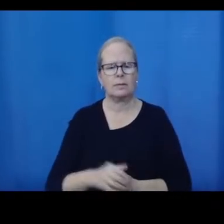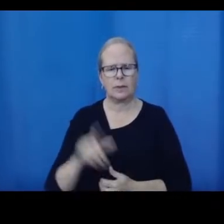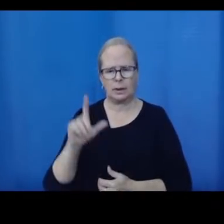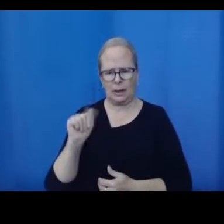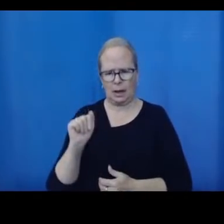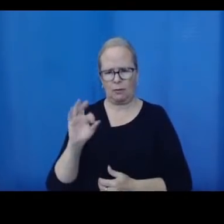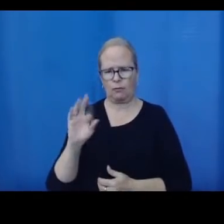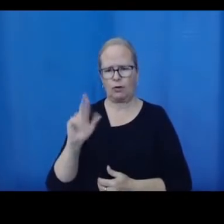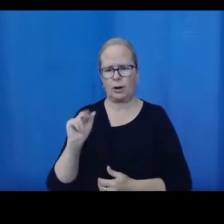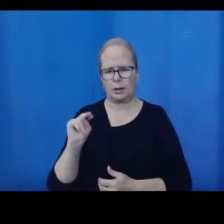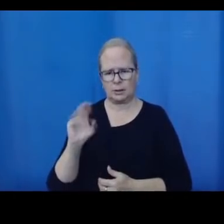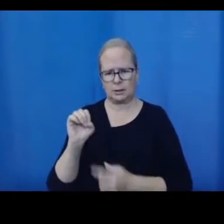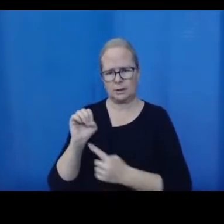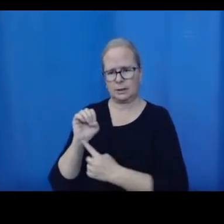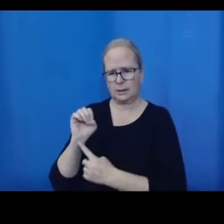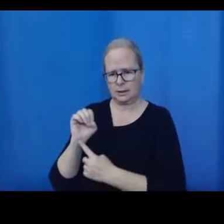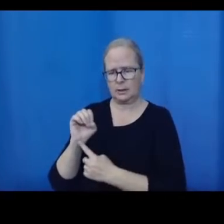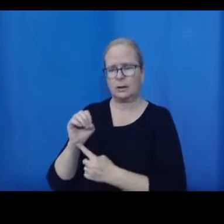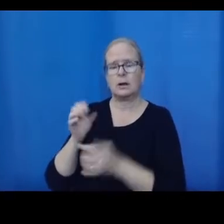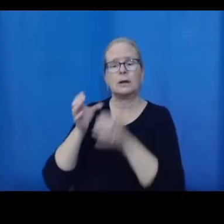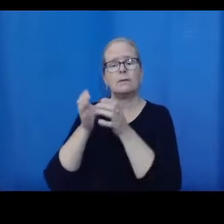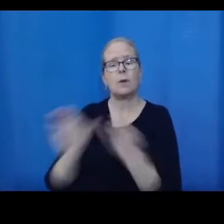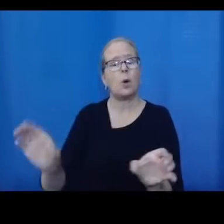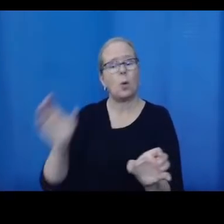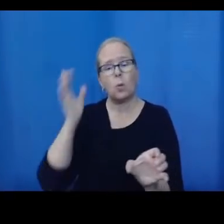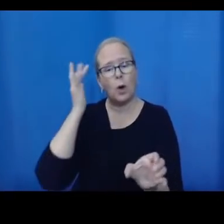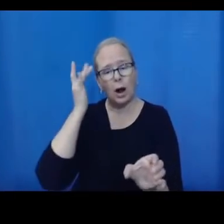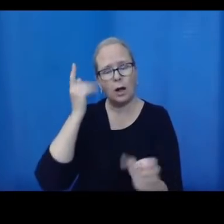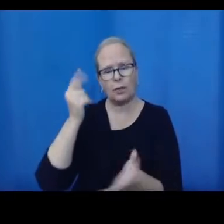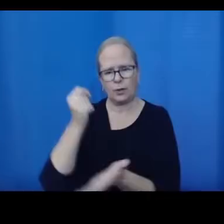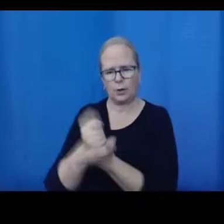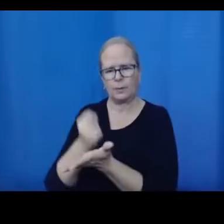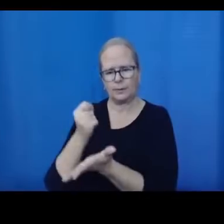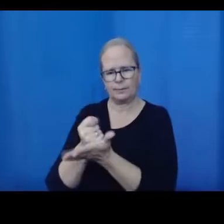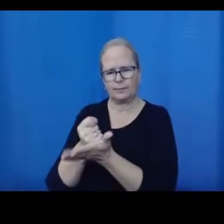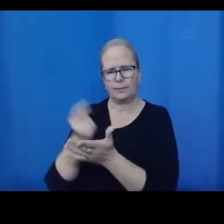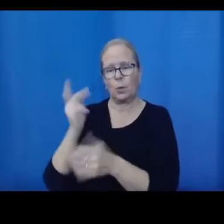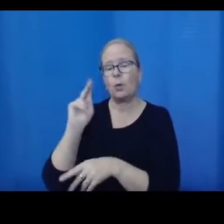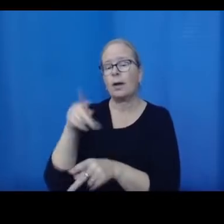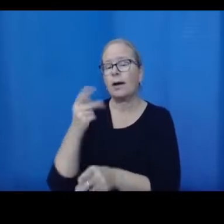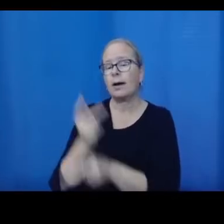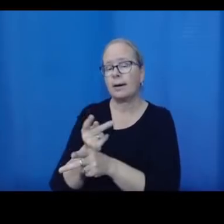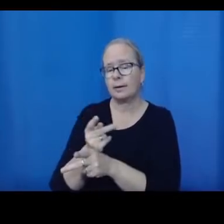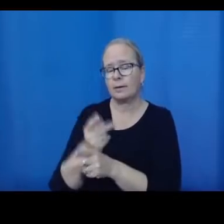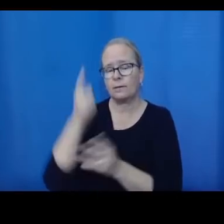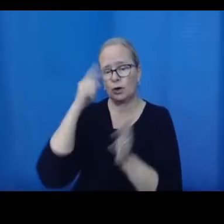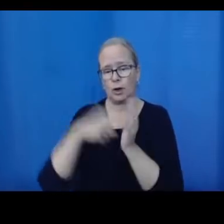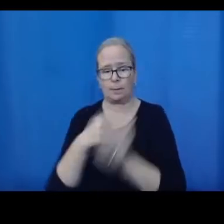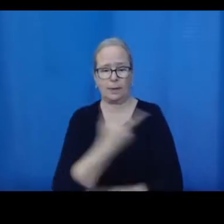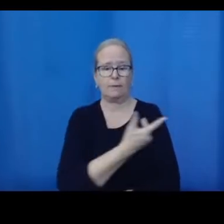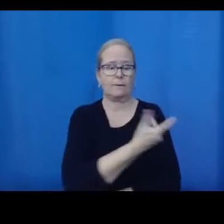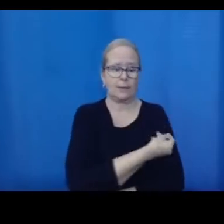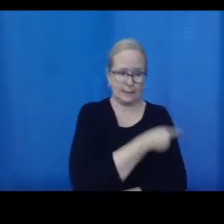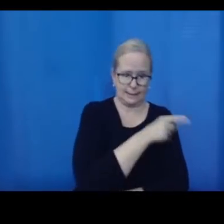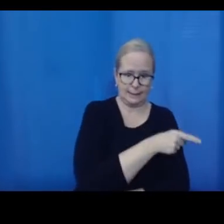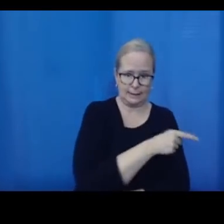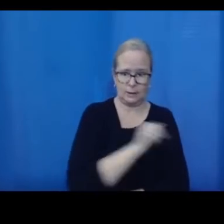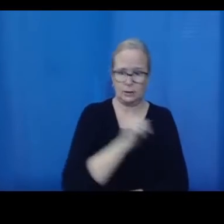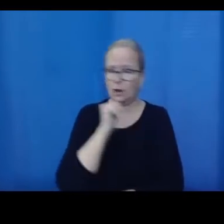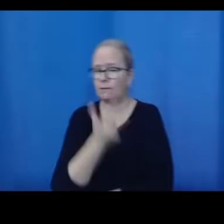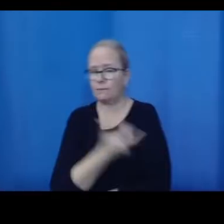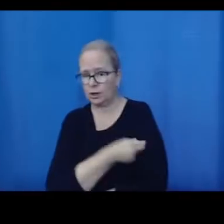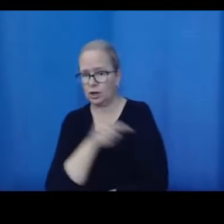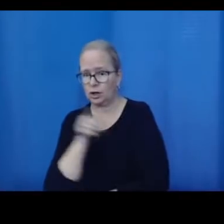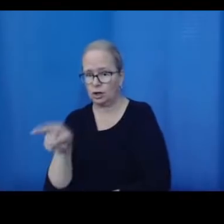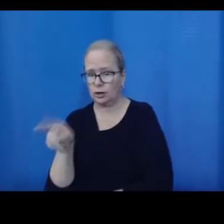we're divided about vaccine, not vaccine. Is this virus real? Is it really dangerous? Is my immunity